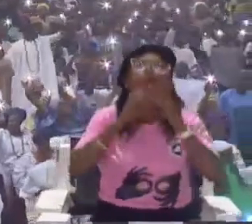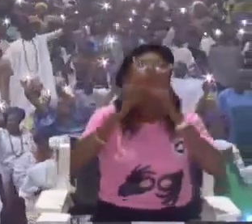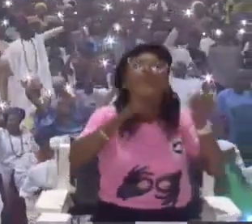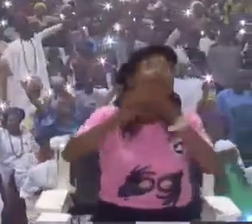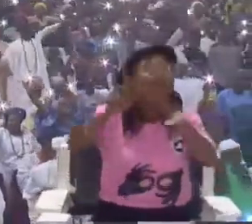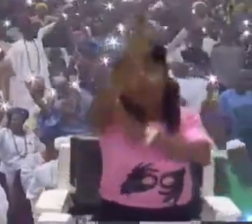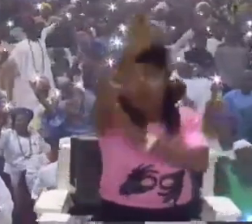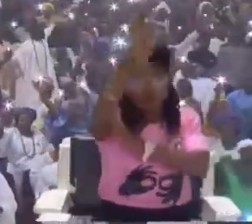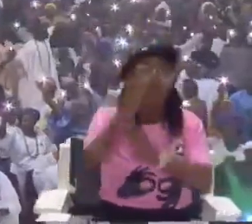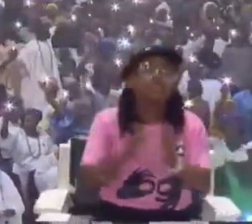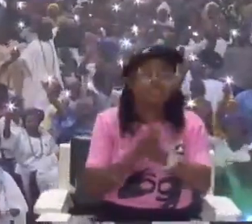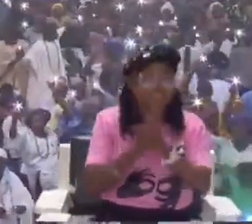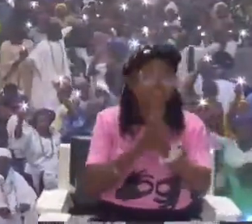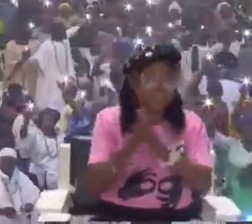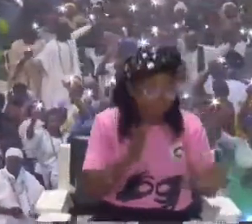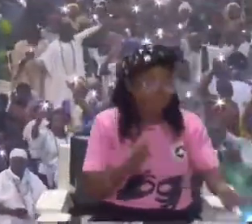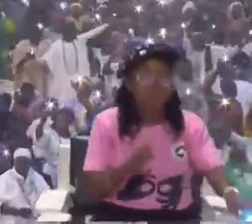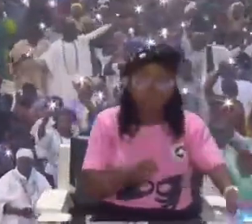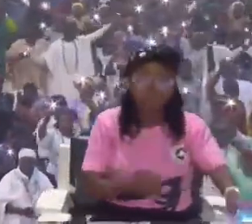Almighty God. For